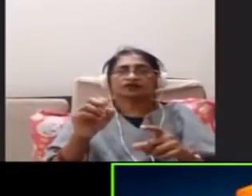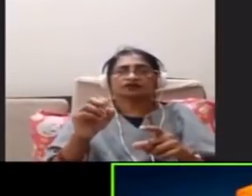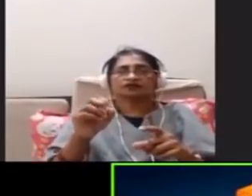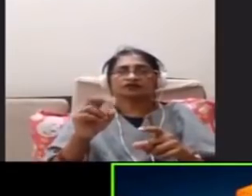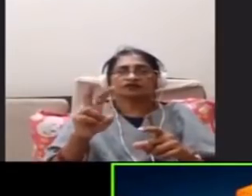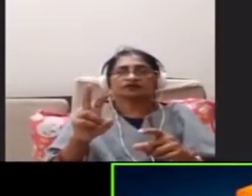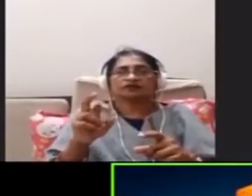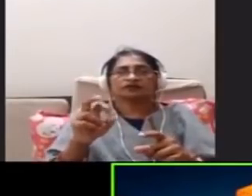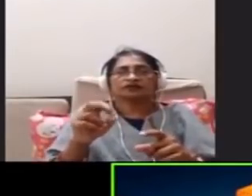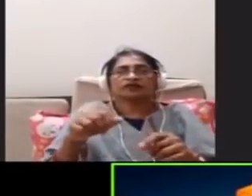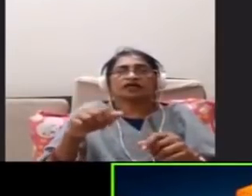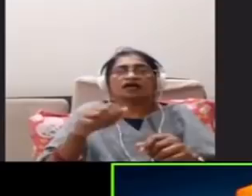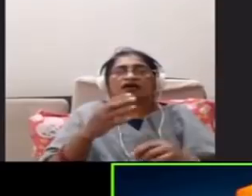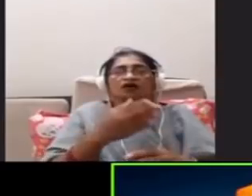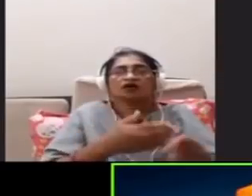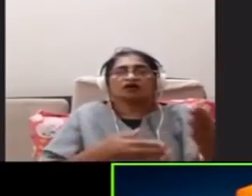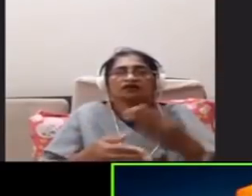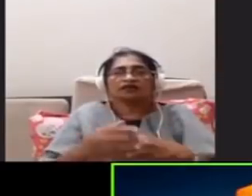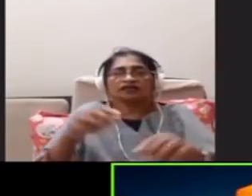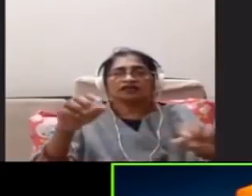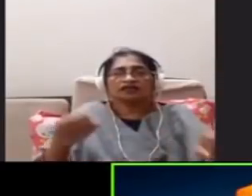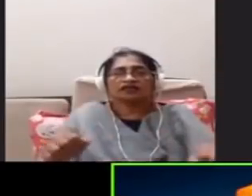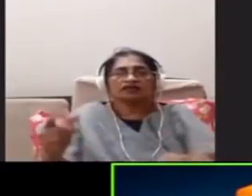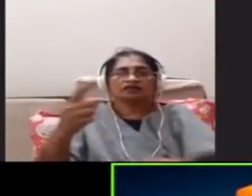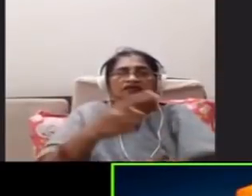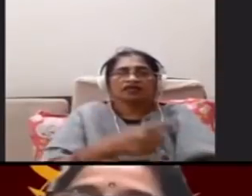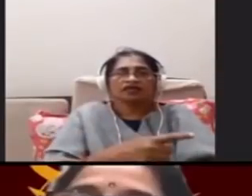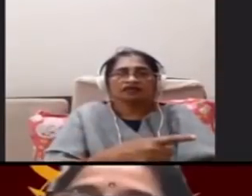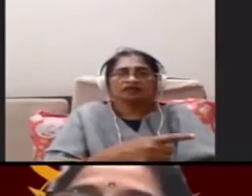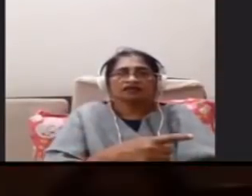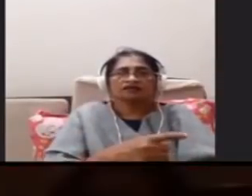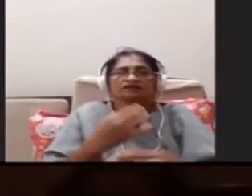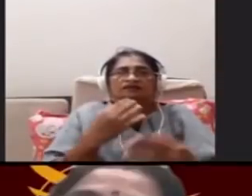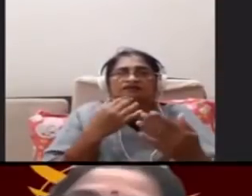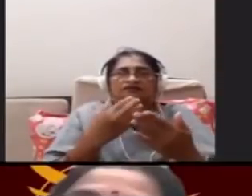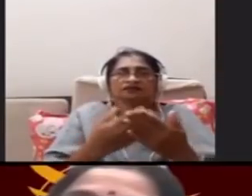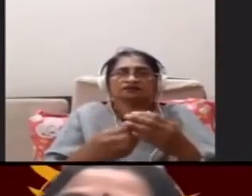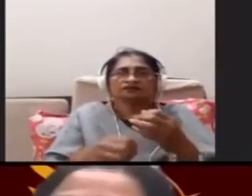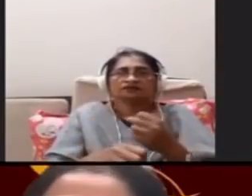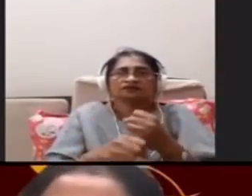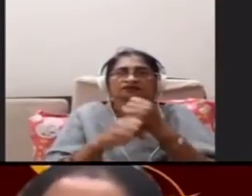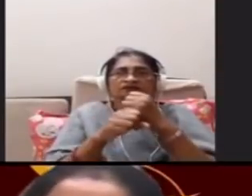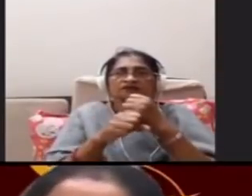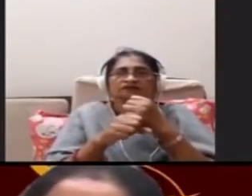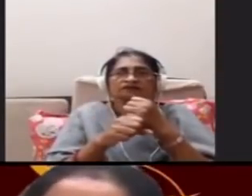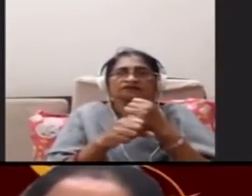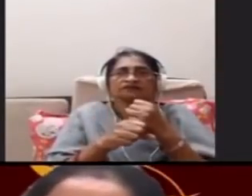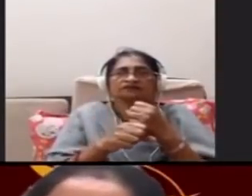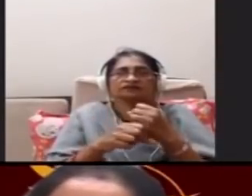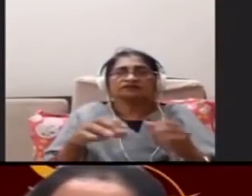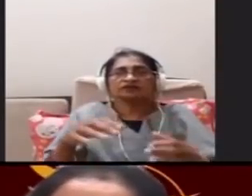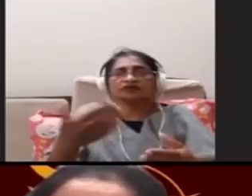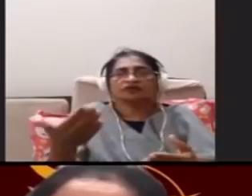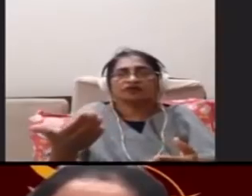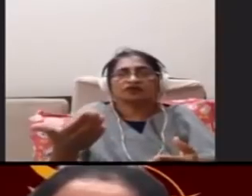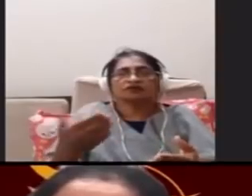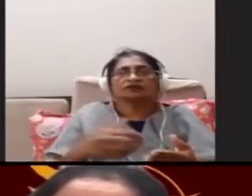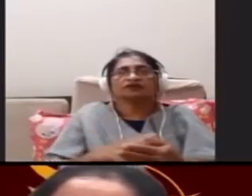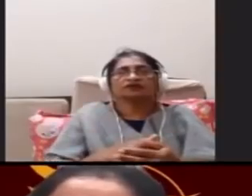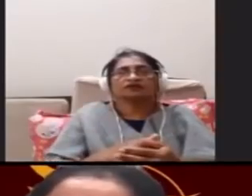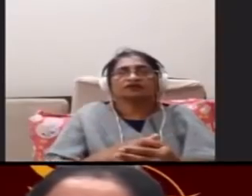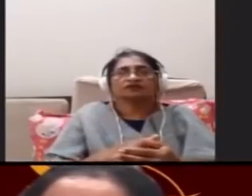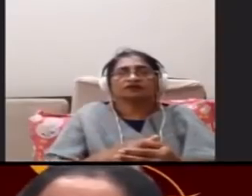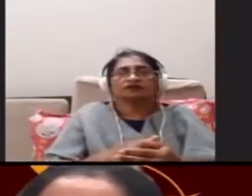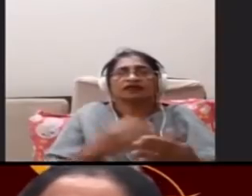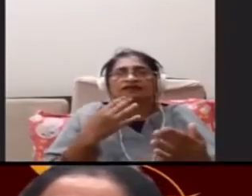as Artabilities for All Day. And we thank you for supporting that diversity and positivity through your organization. And